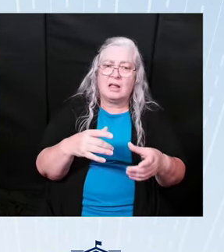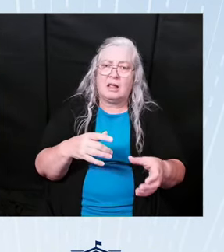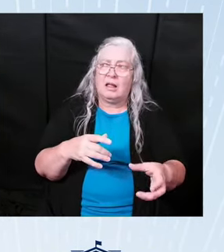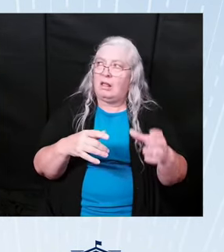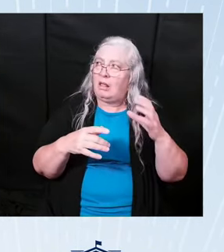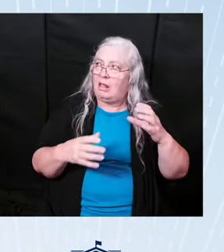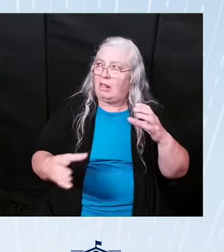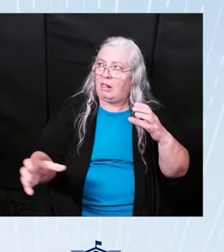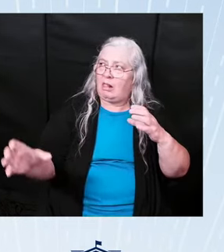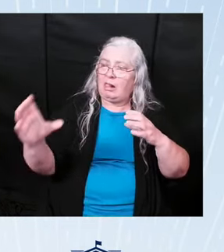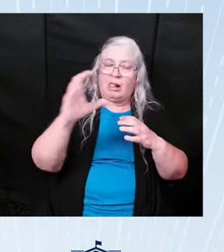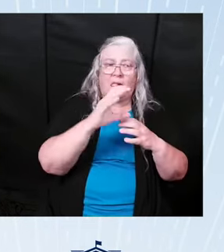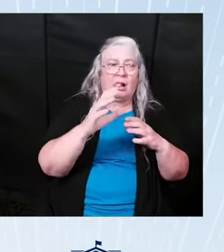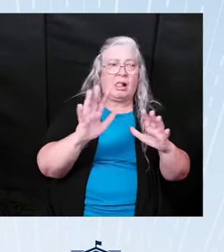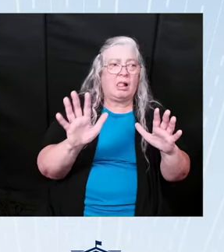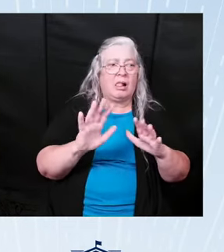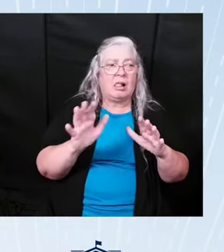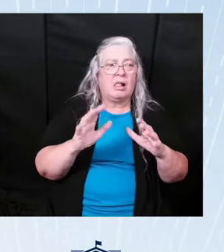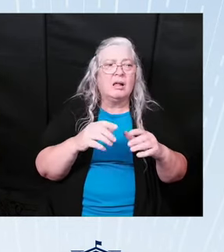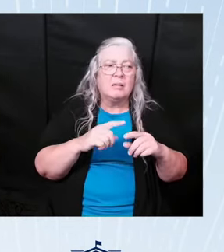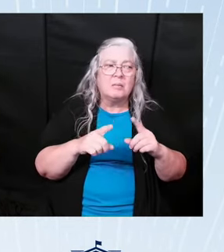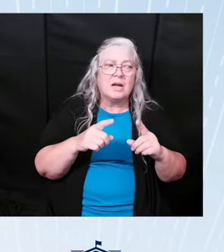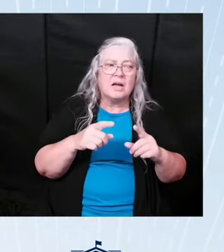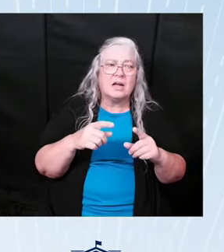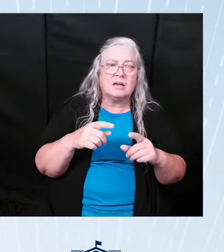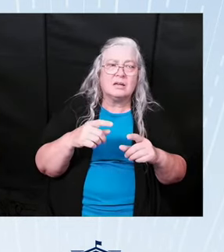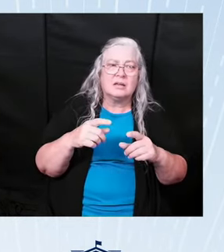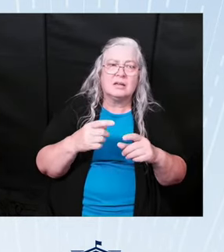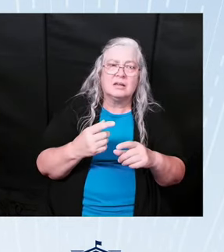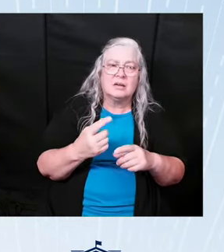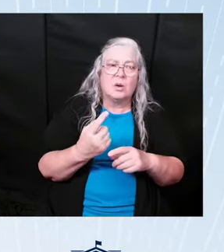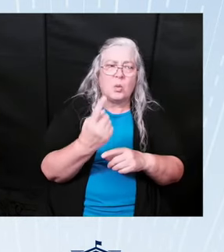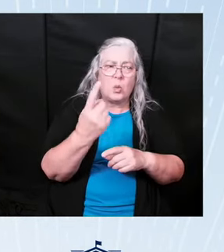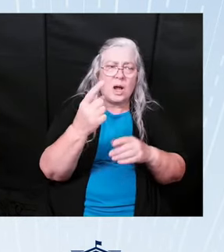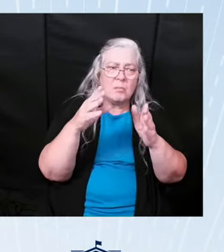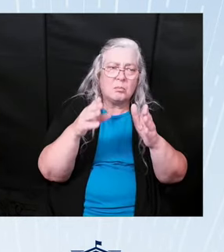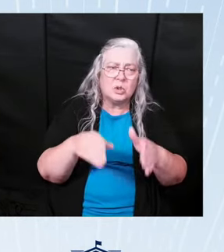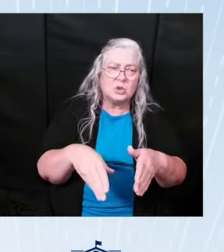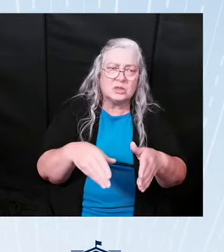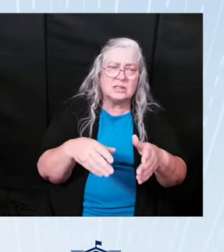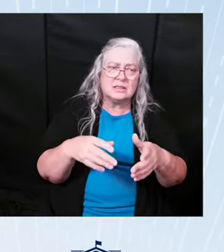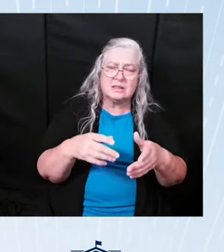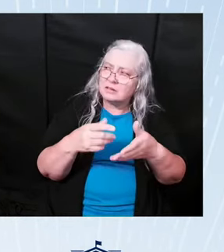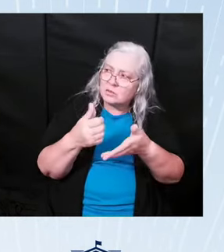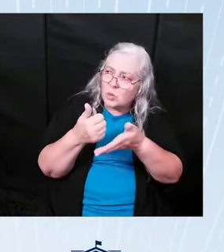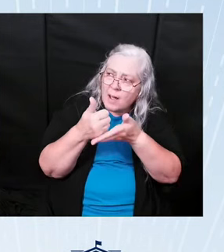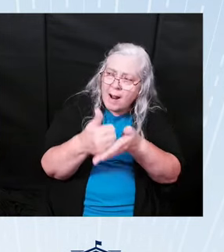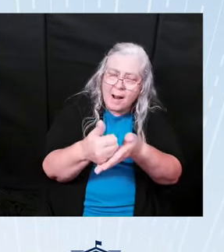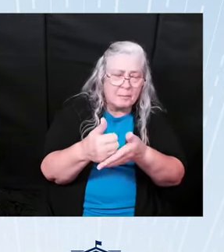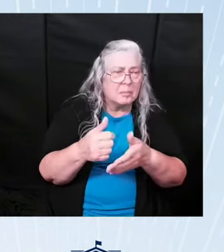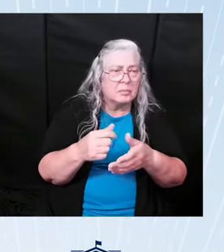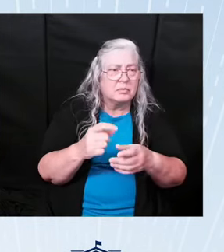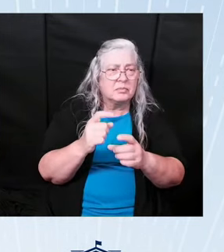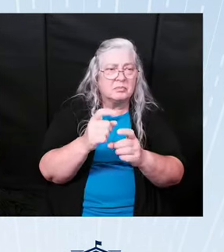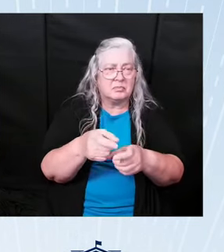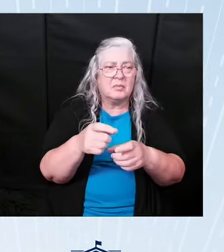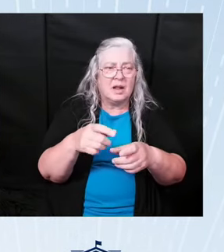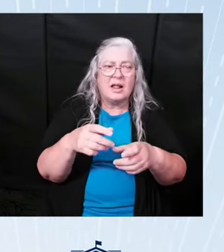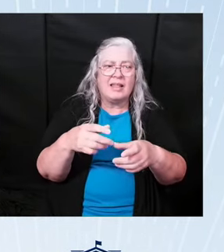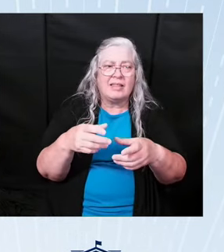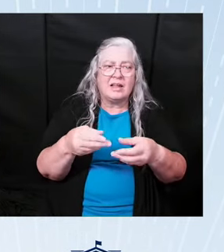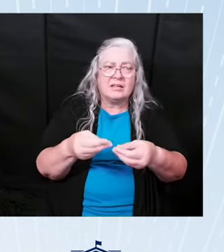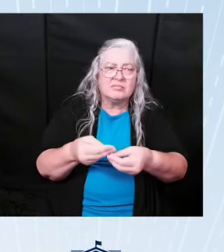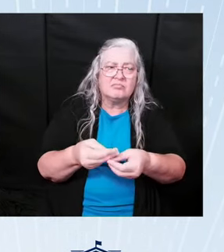the town, right? So our ability to help make sure that folks can access the resources is going to be critical for